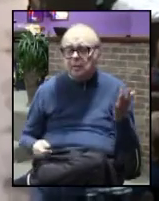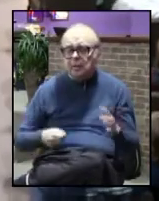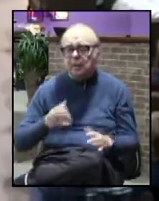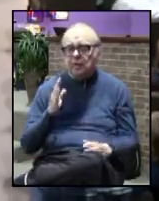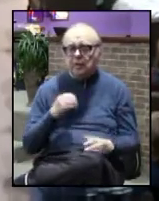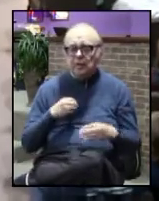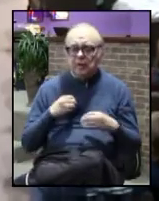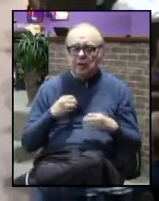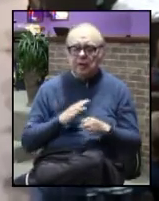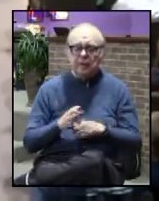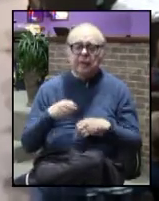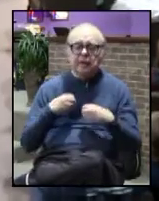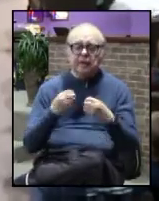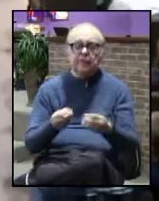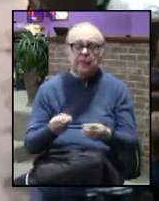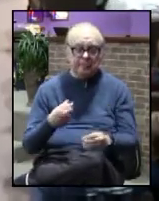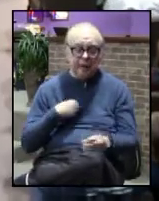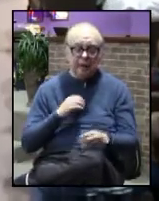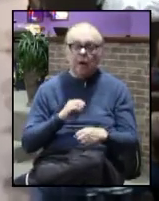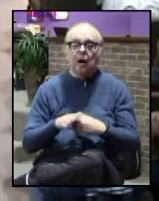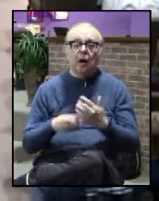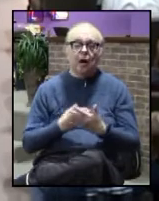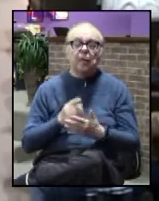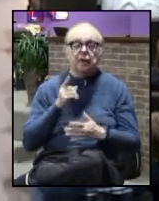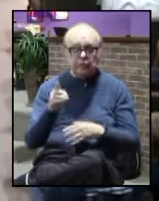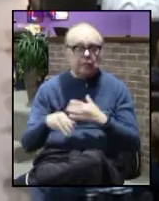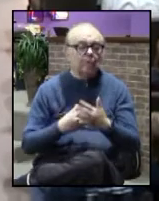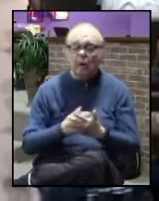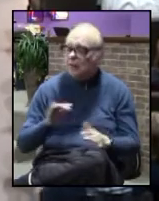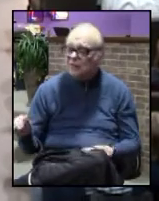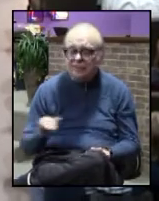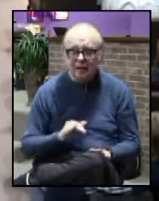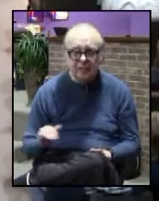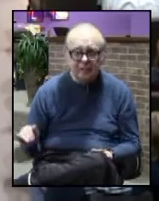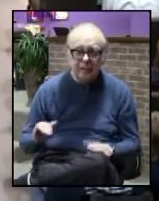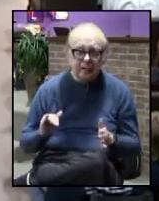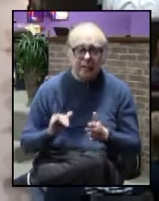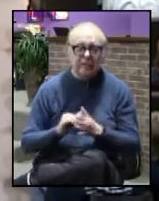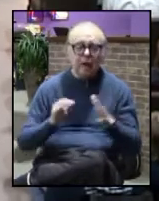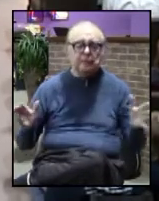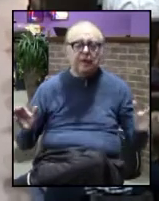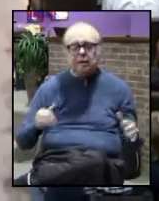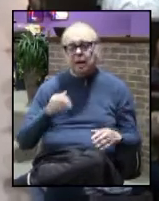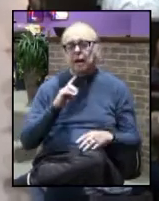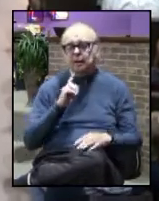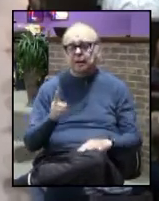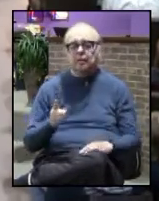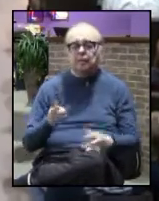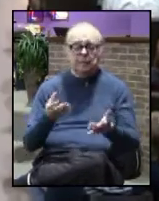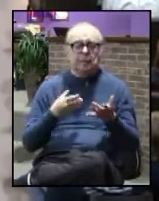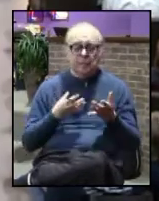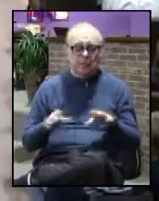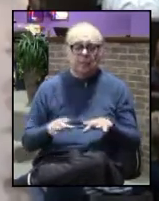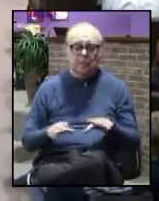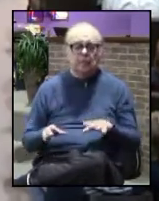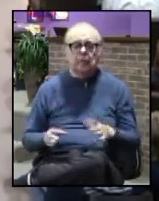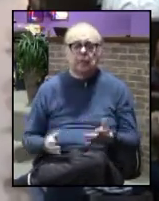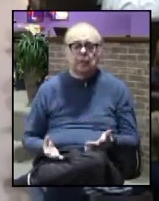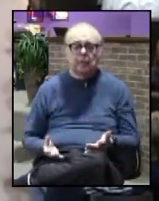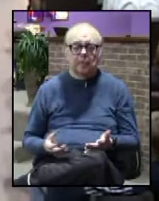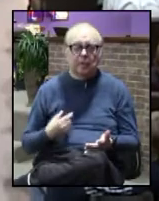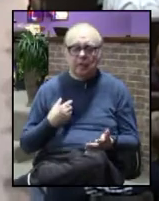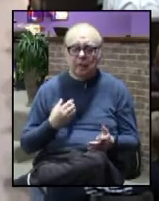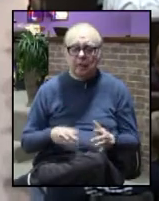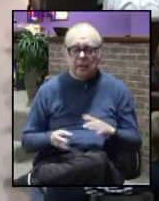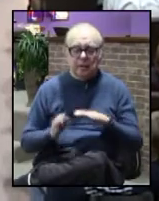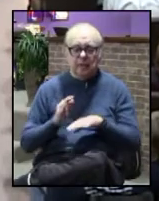got enough to give me all and give you all. Yeah. All. That's how big God is. But what we want to do is, what we